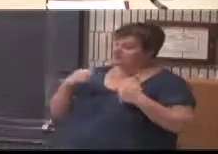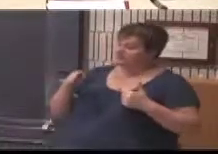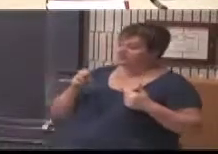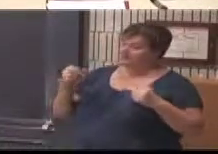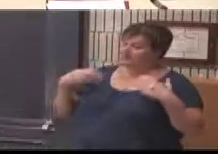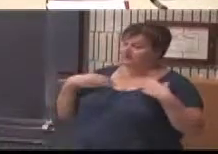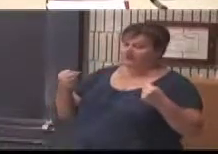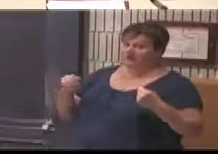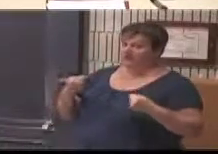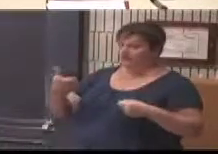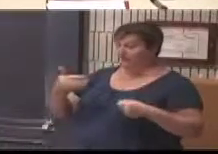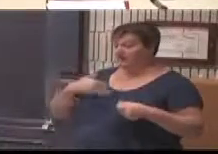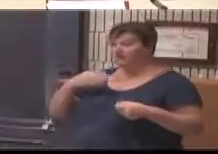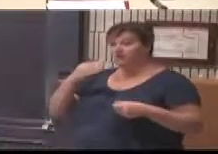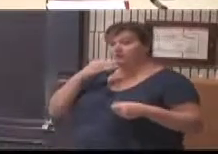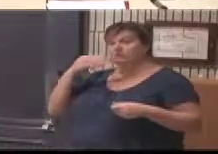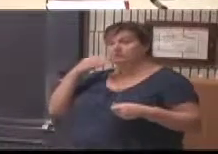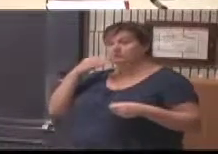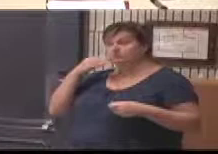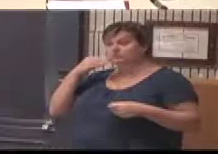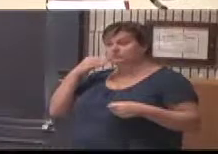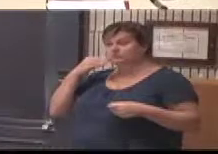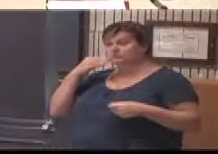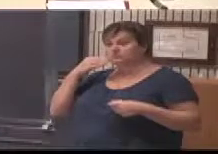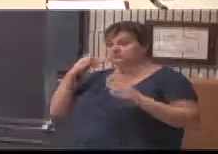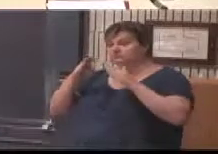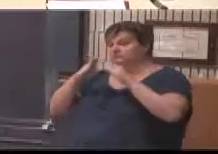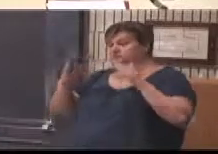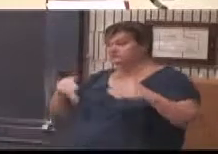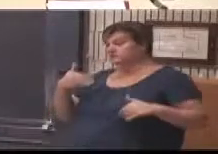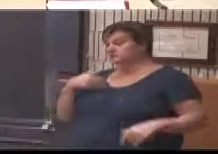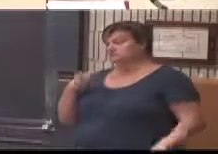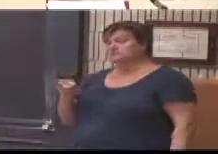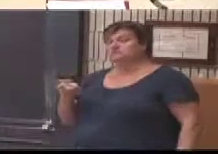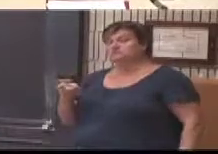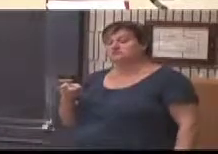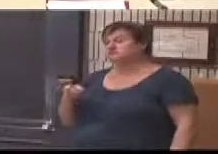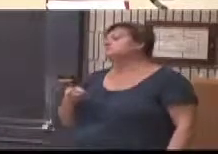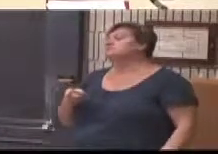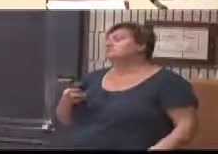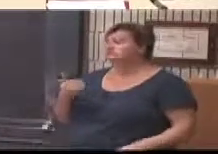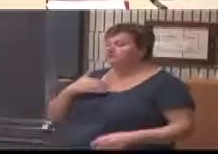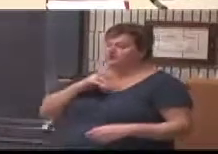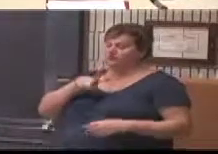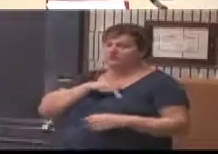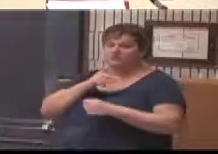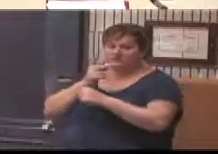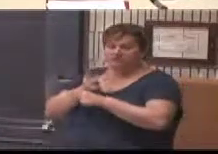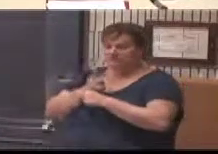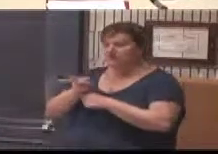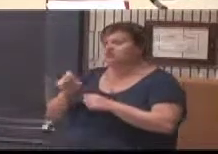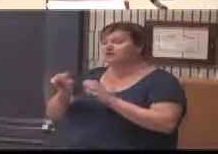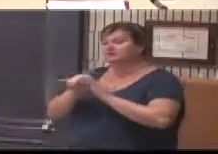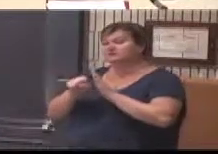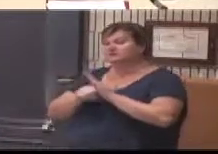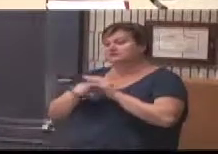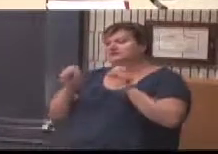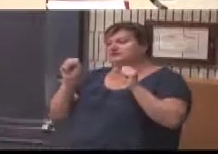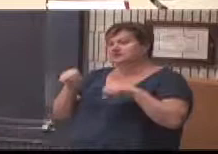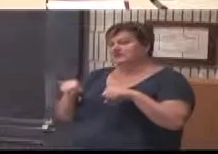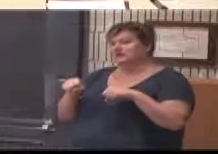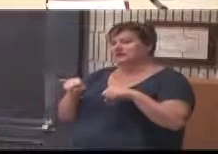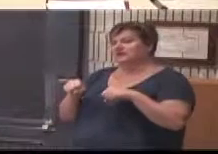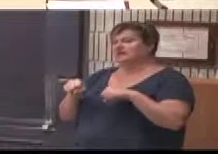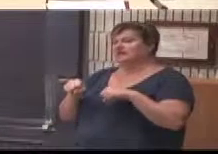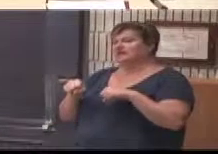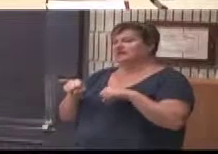MassHealth and they are a homeowner, let's say someone's had MassHealth and they've had the personal care tenant program, the state can attach a lien